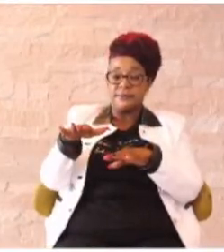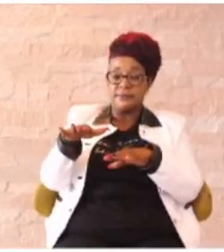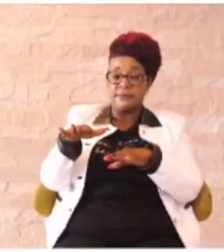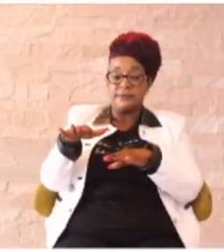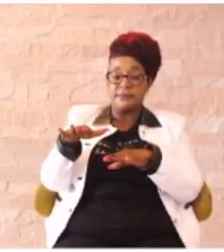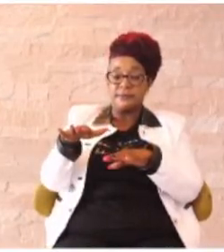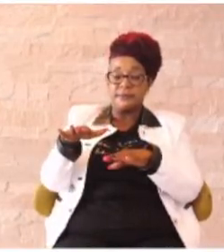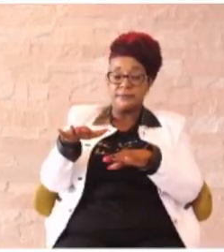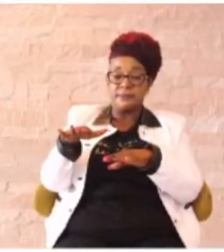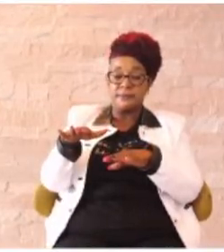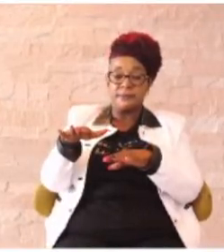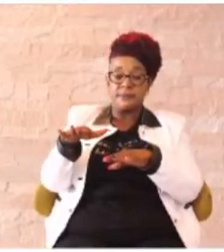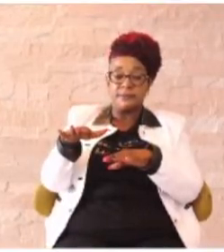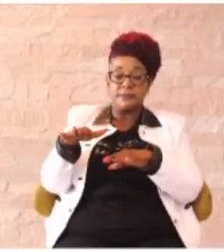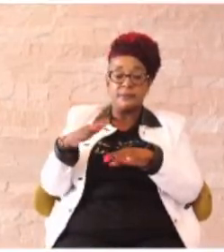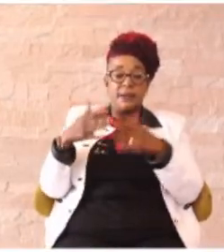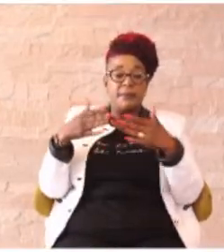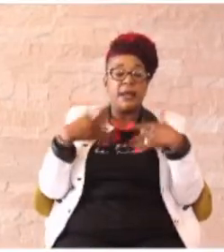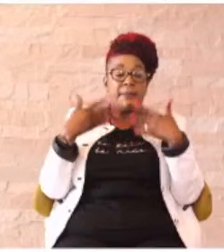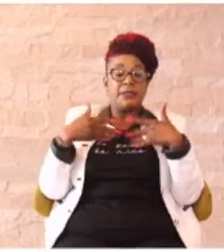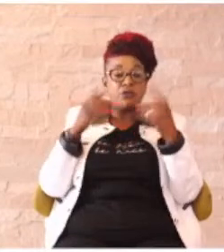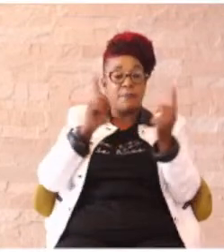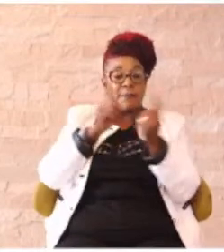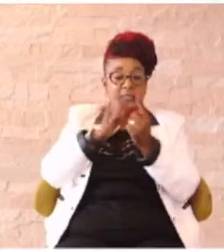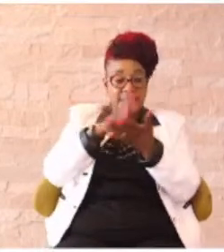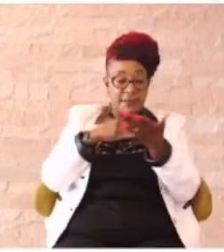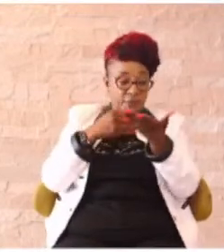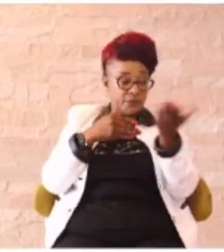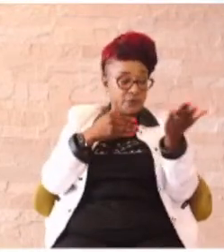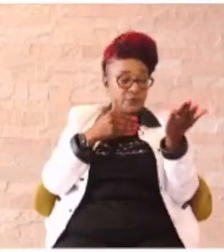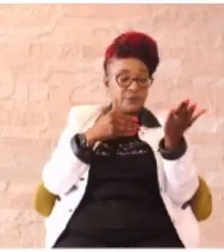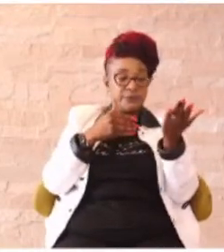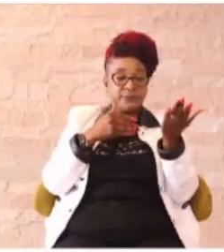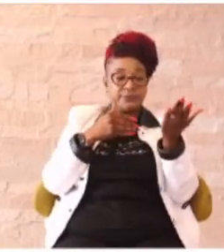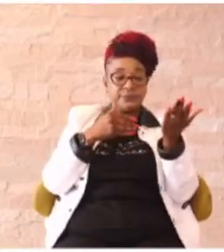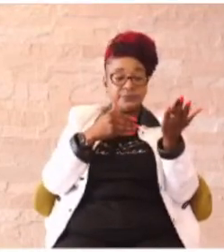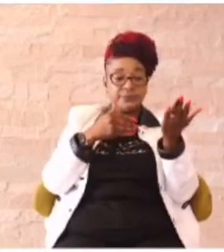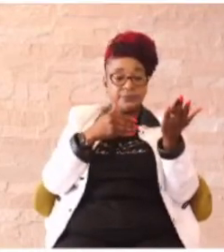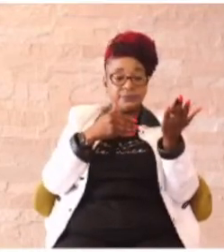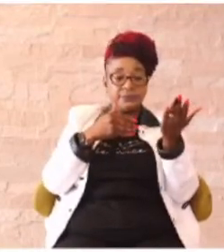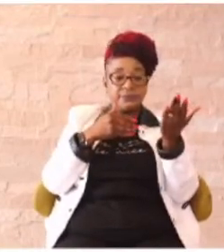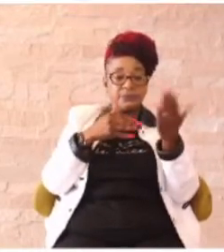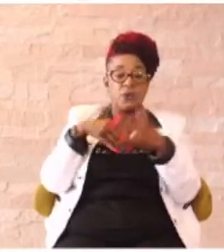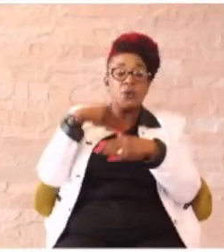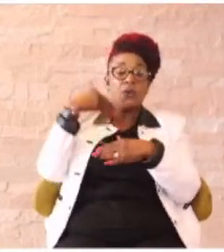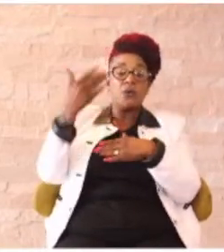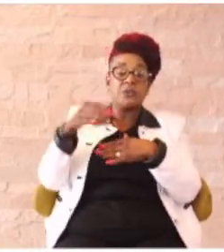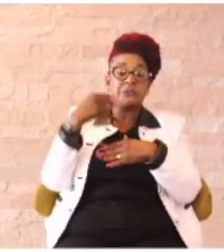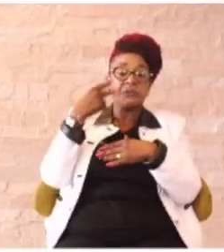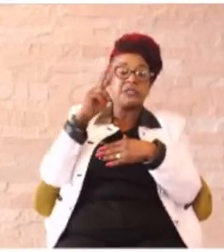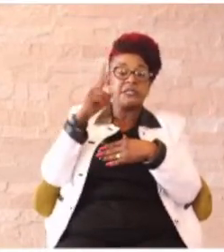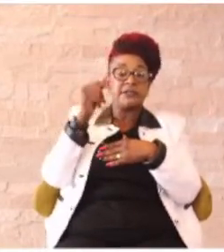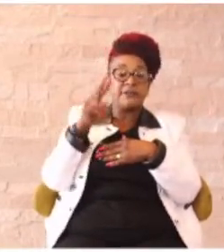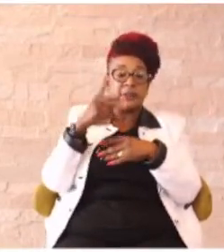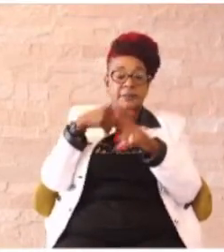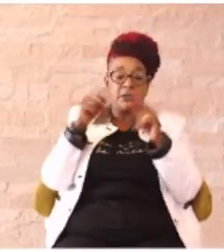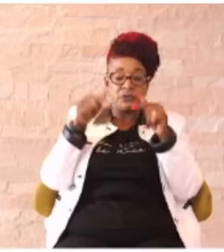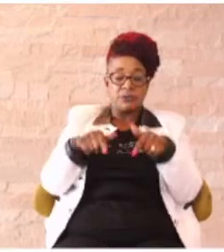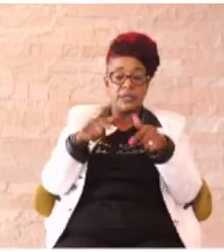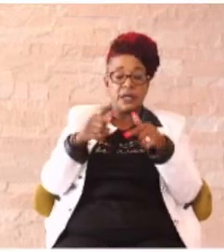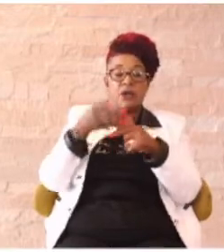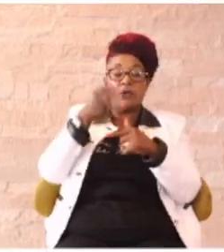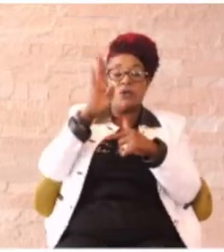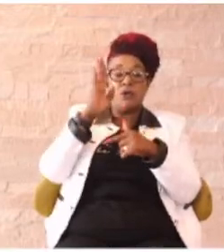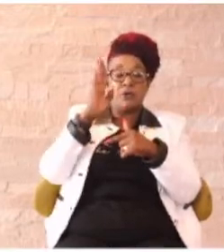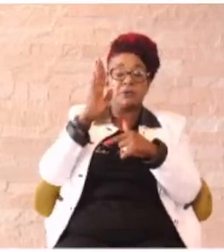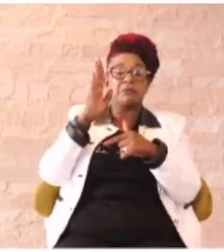I'm very happy to meet some of you. I always see you in the TV, but today, God is good. I